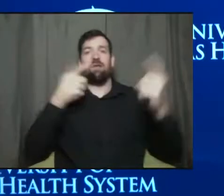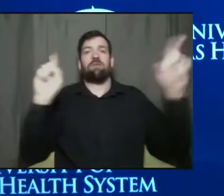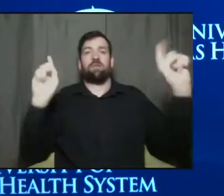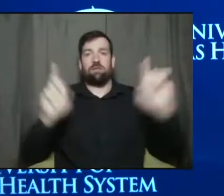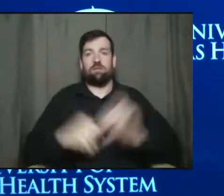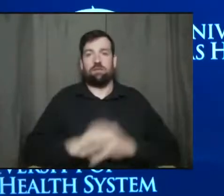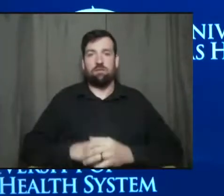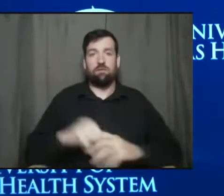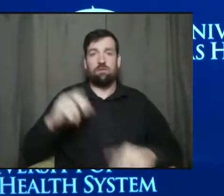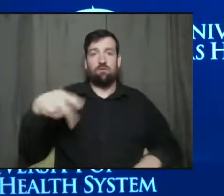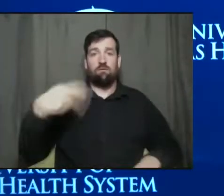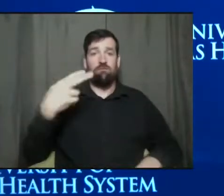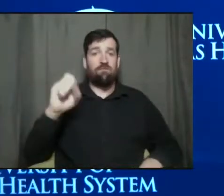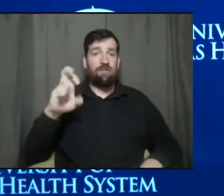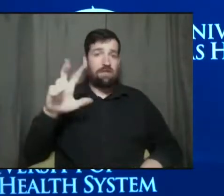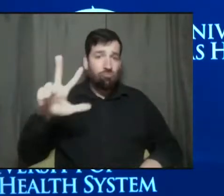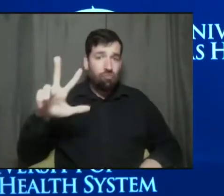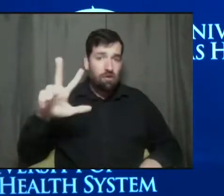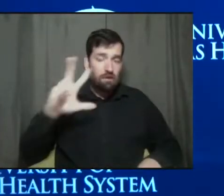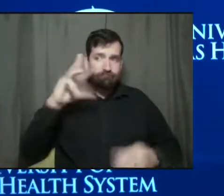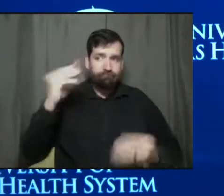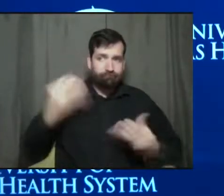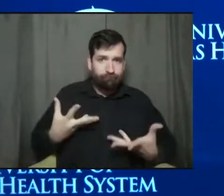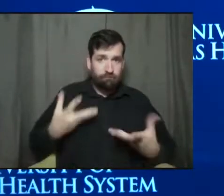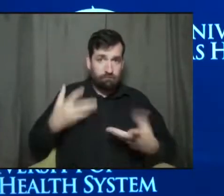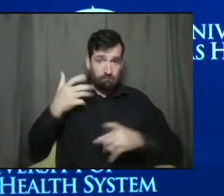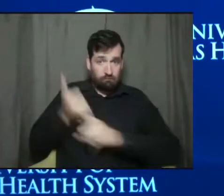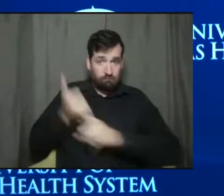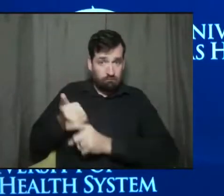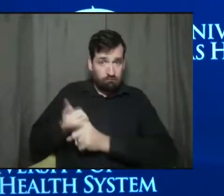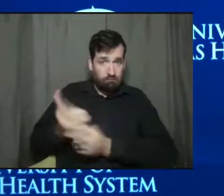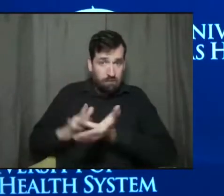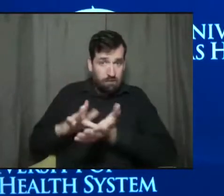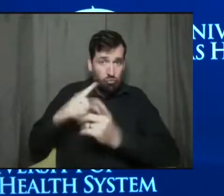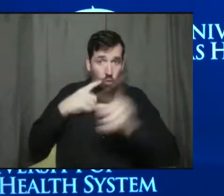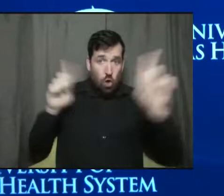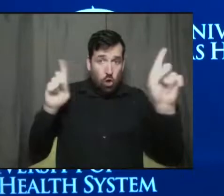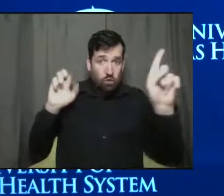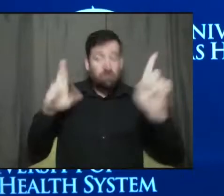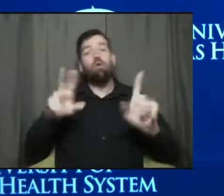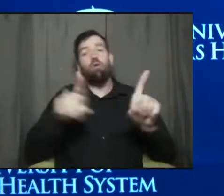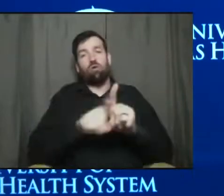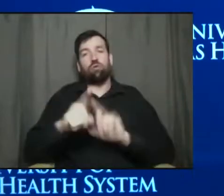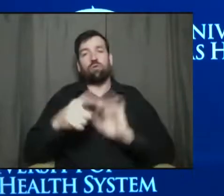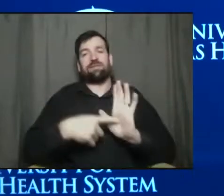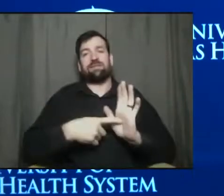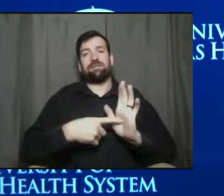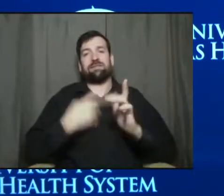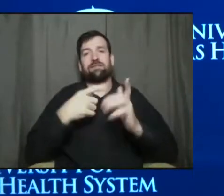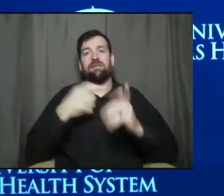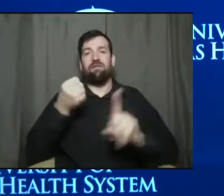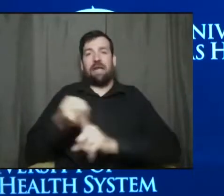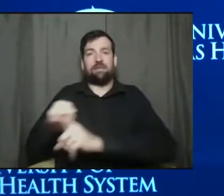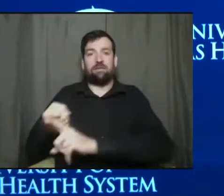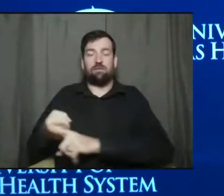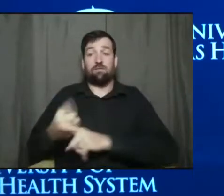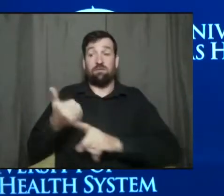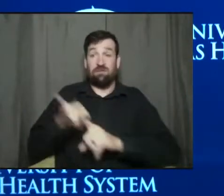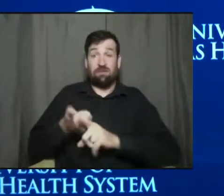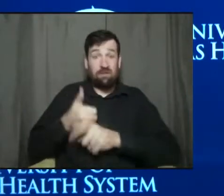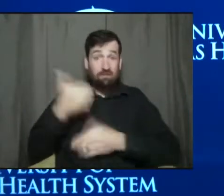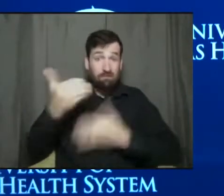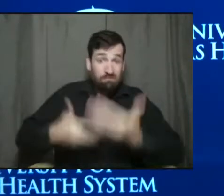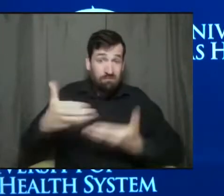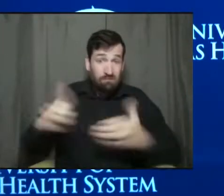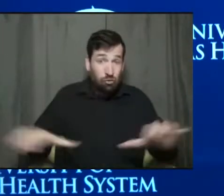helps us know if the drug works and also the side effects. Trikafta was performing so well, the FDA,